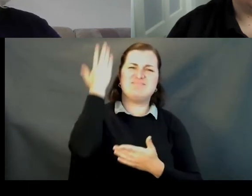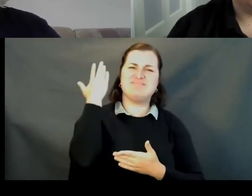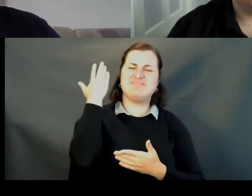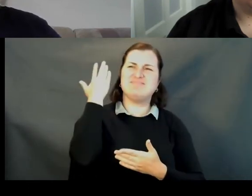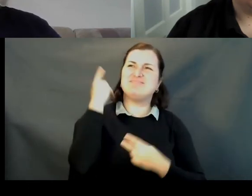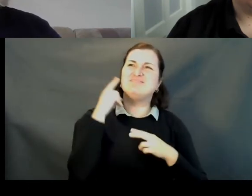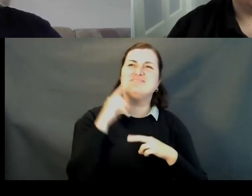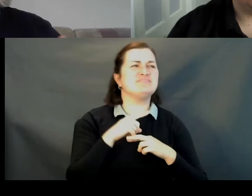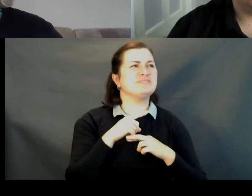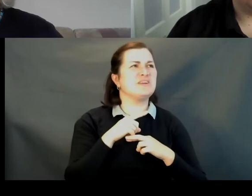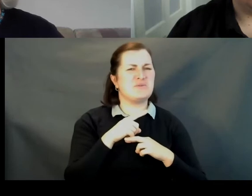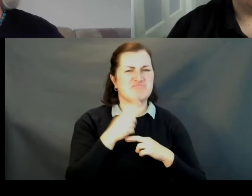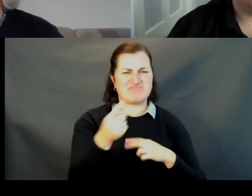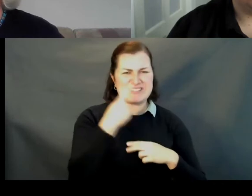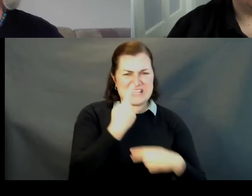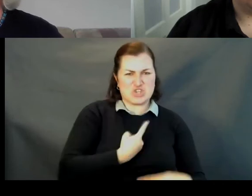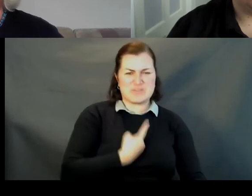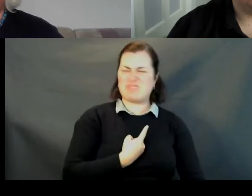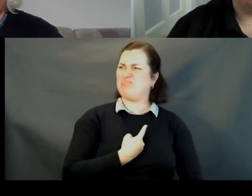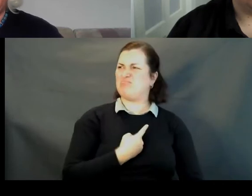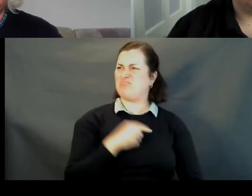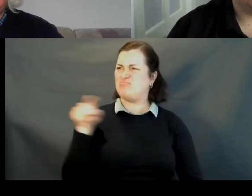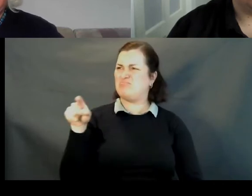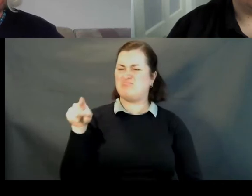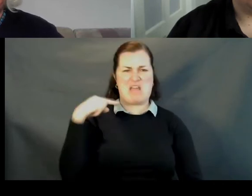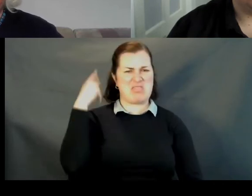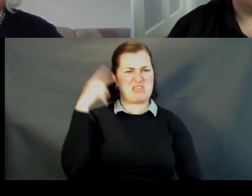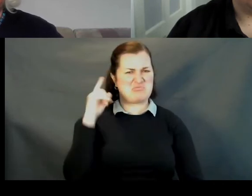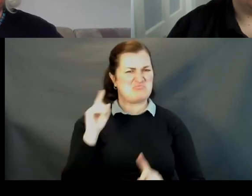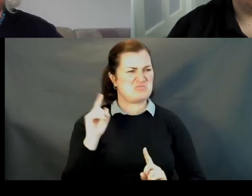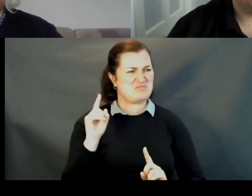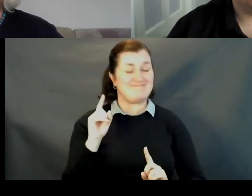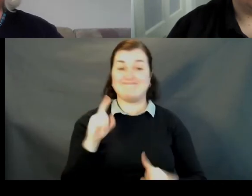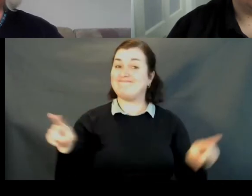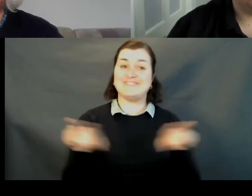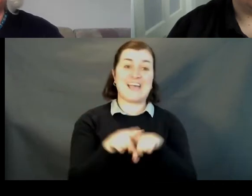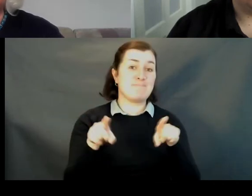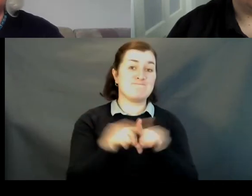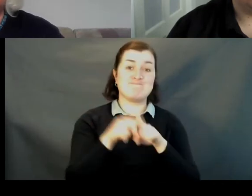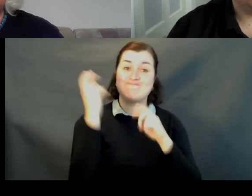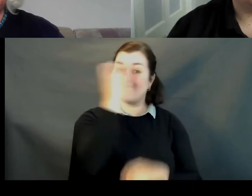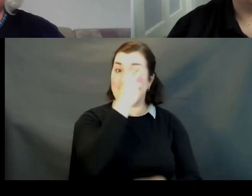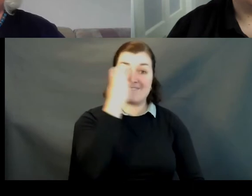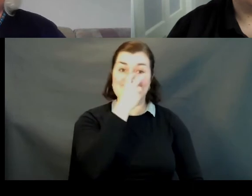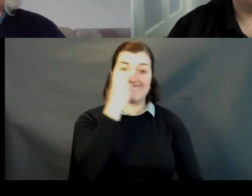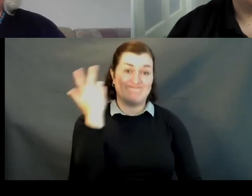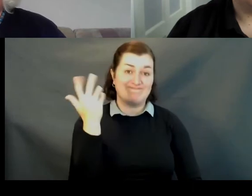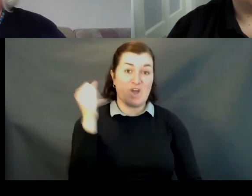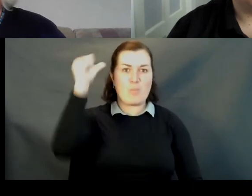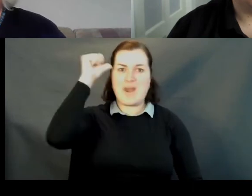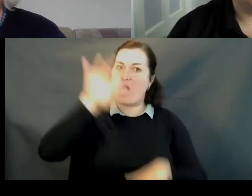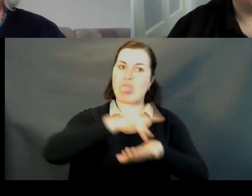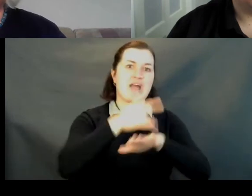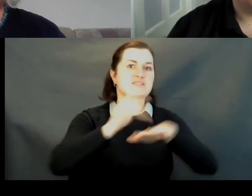way of locating it. It's the same for anybody who's visually impaired. And we know that theatre is full of sounds.